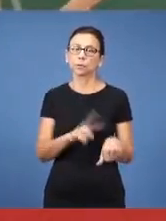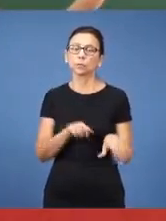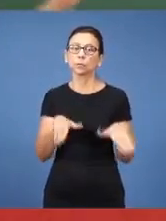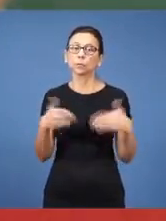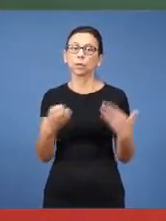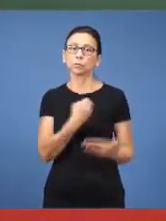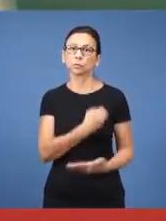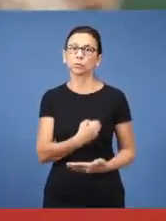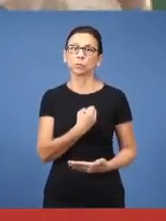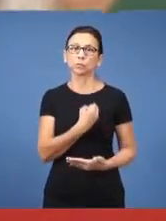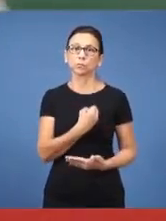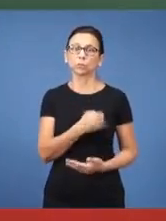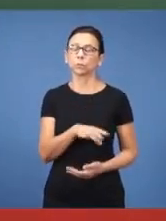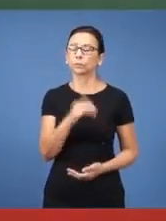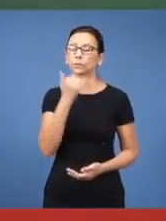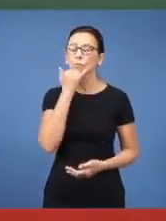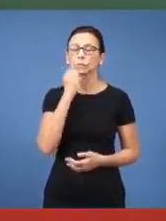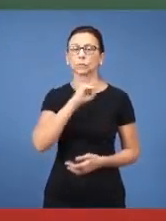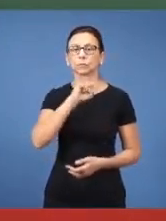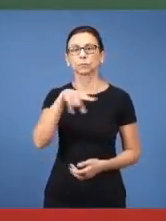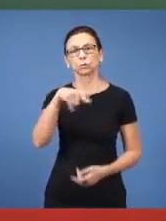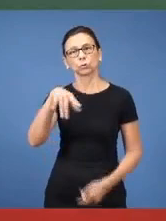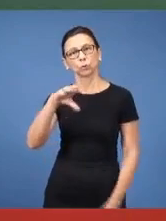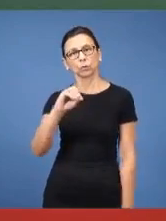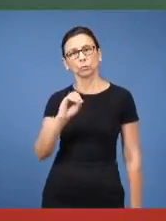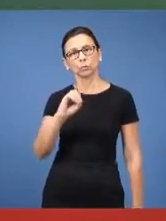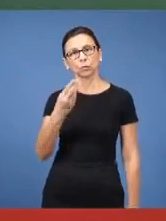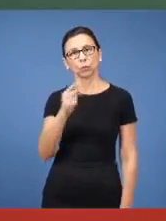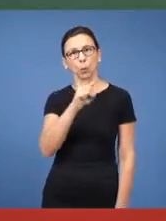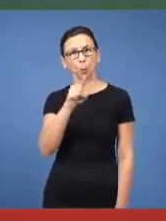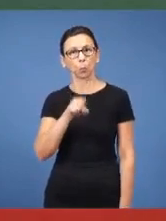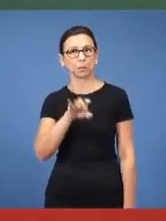Church of John, of Joseph.